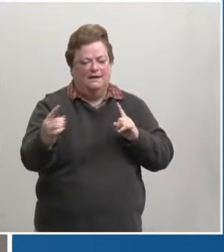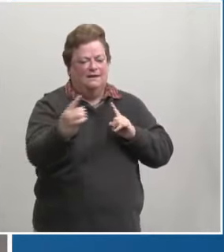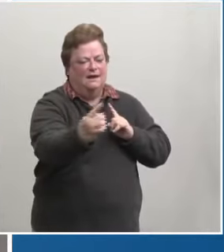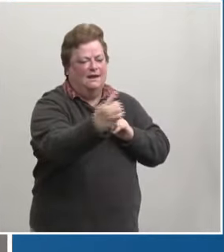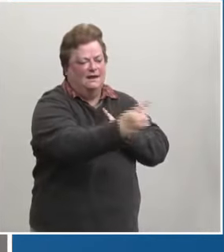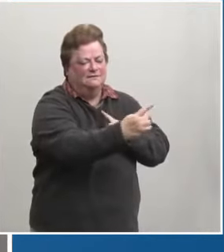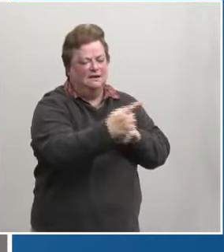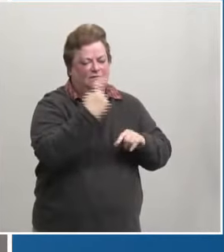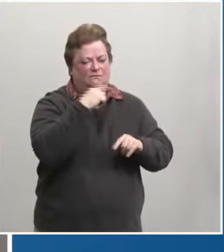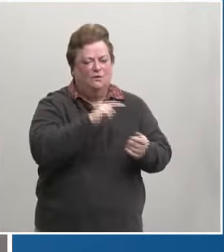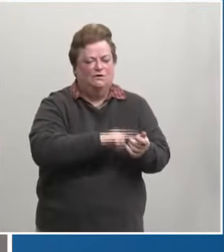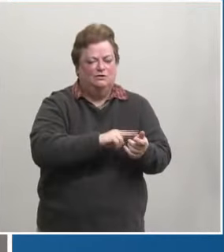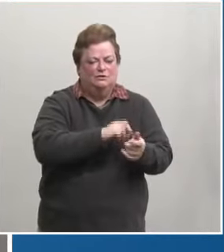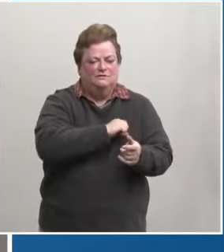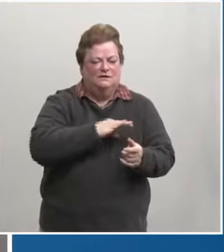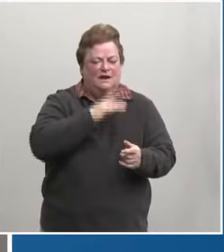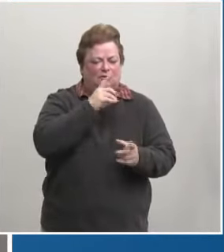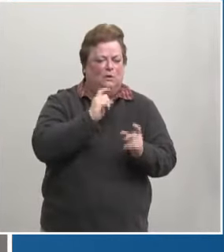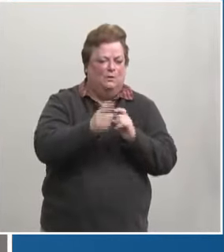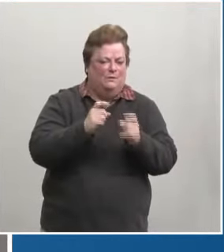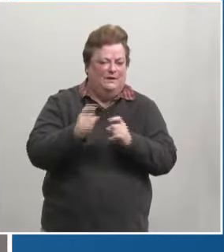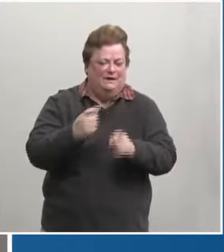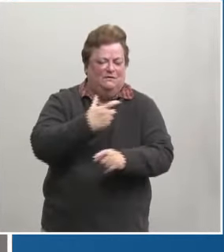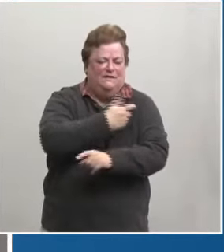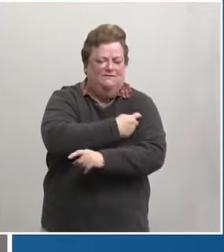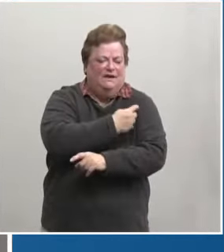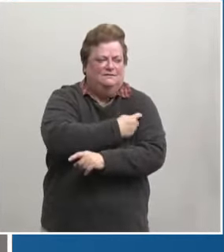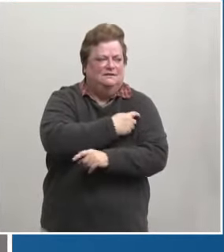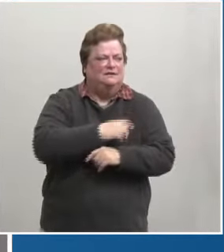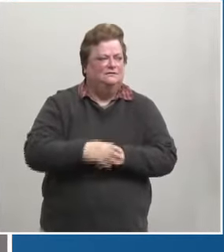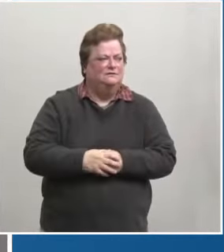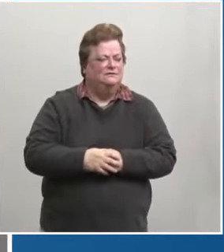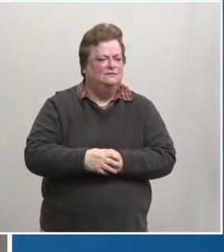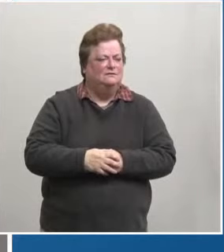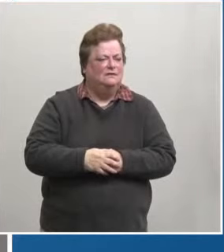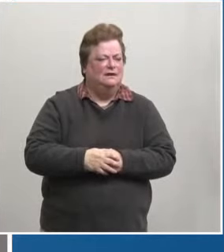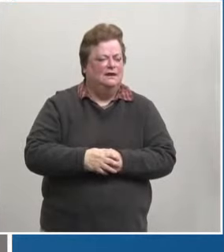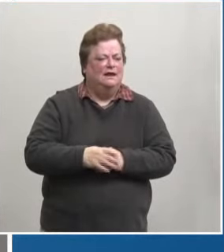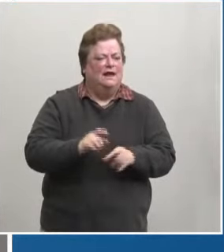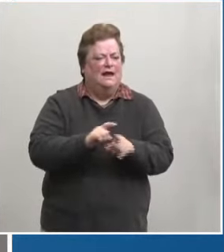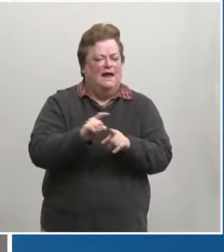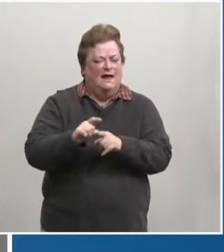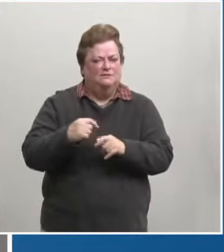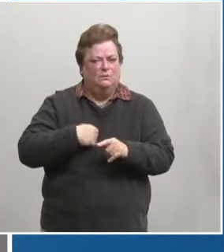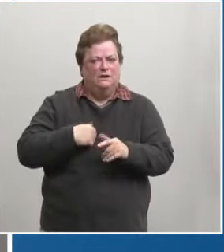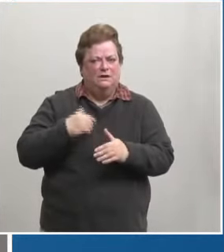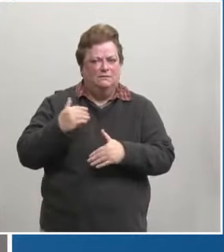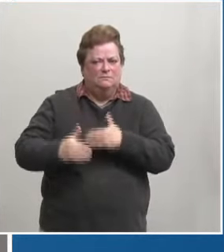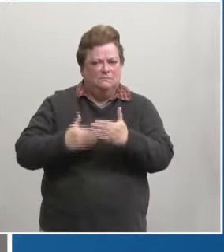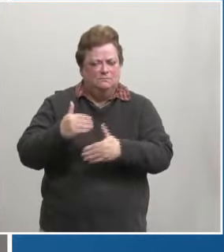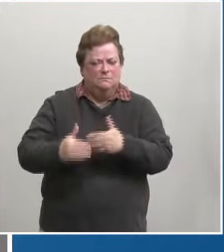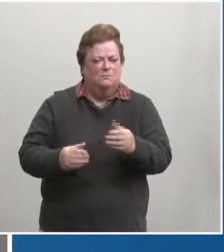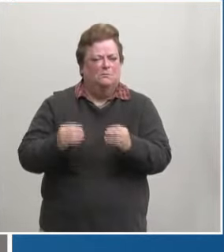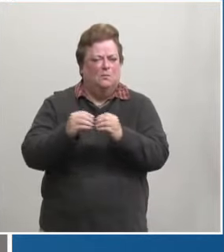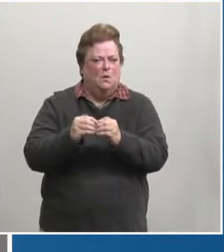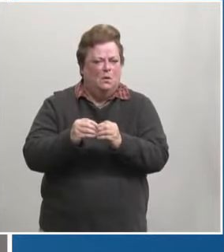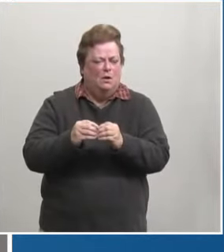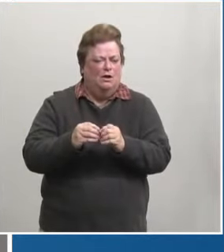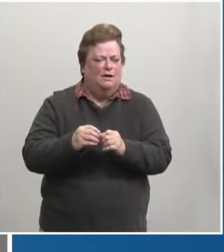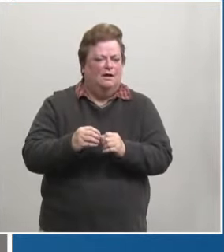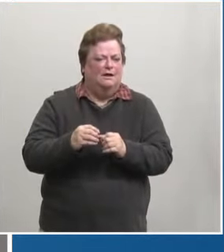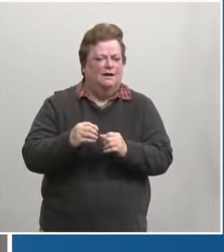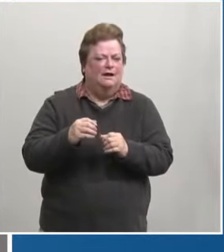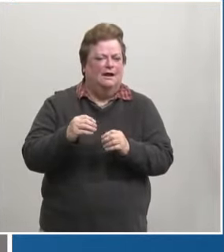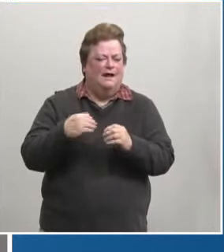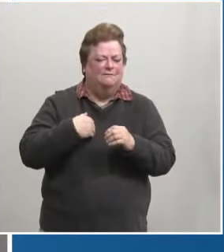nursing staff that'll be there doing the vaccinations. As we get more going forward, Jeff, and have